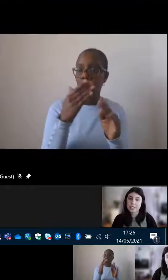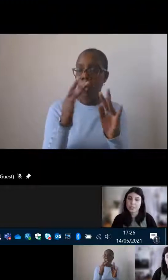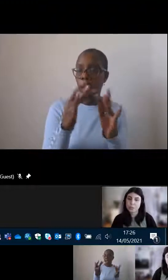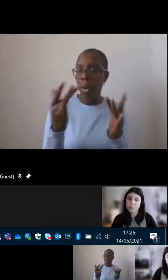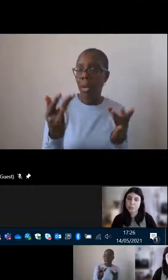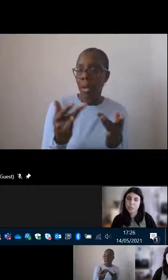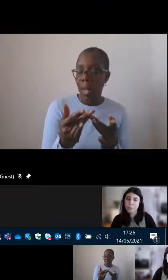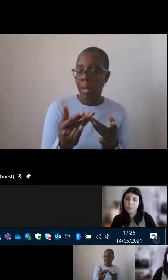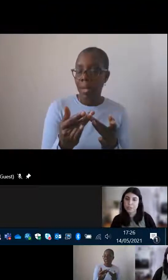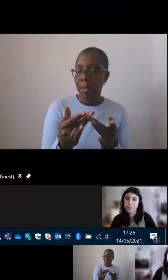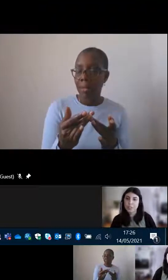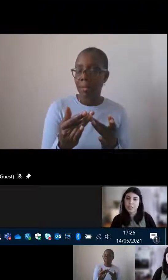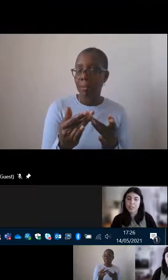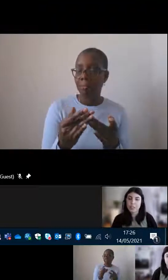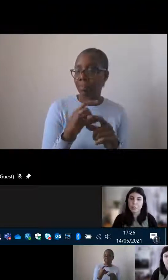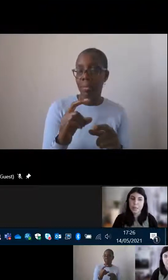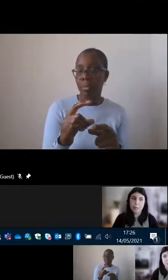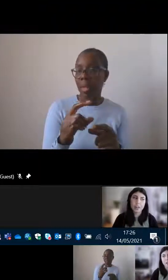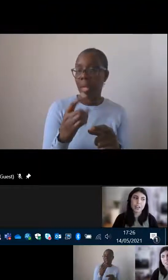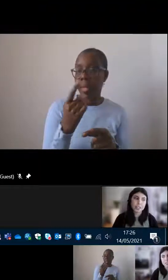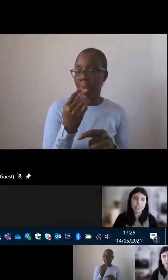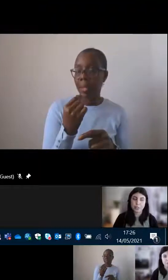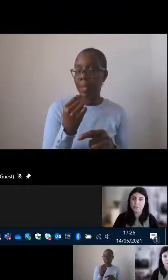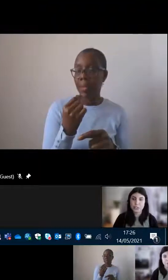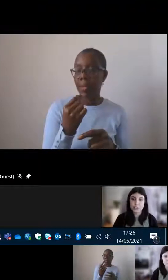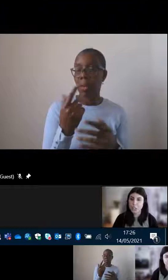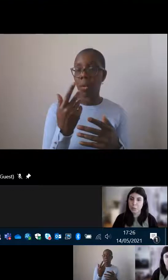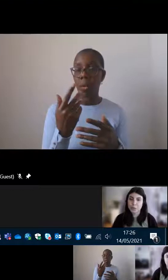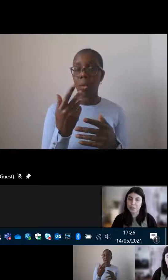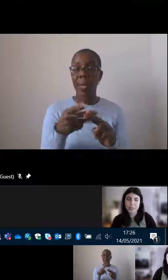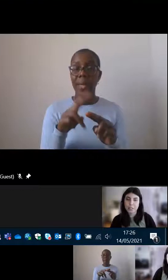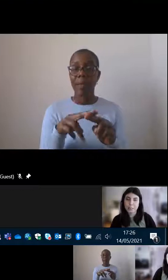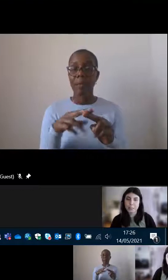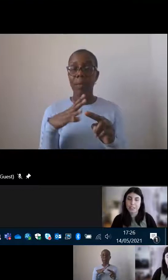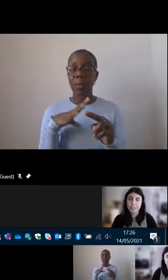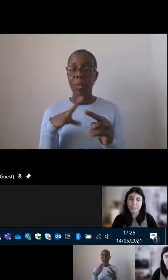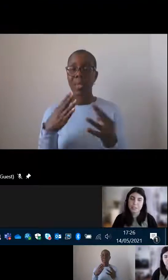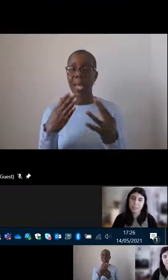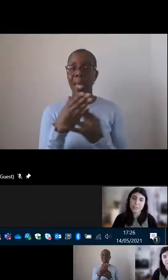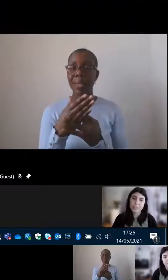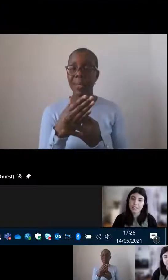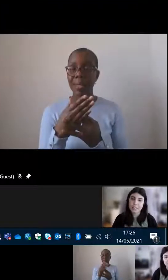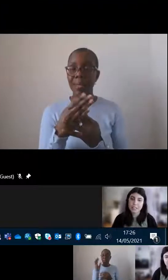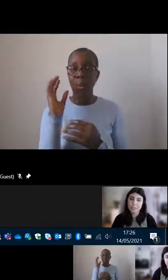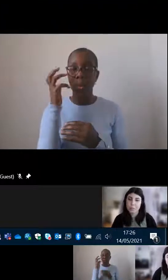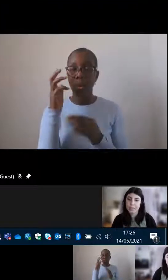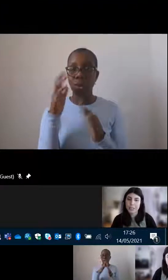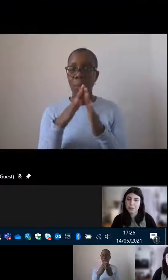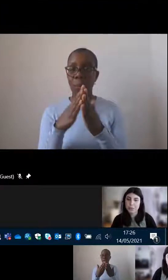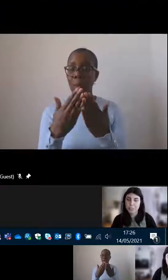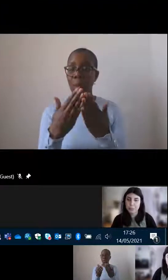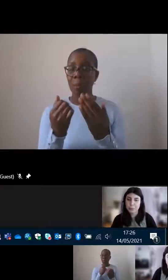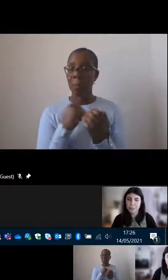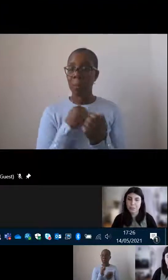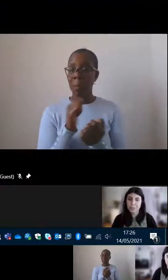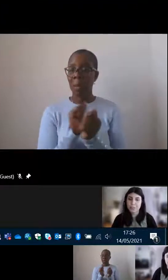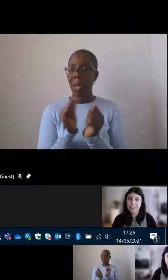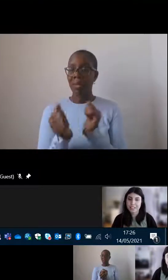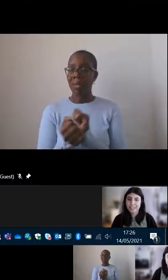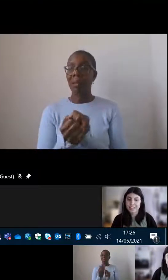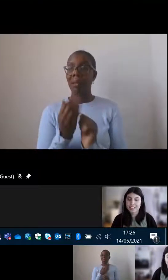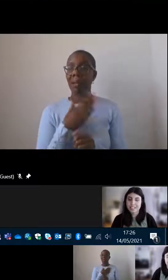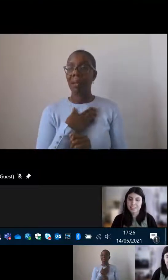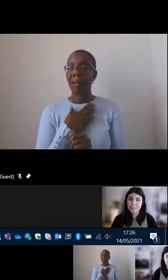to access an audiobook. I know my partner loves audiobooks. When he goes to work, he's always playing an audiobook.